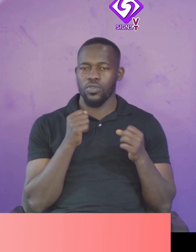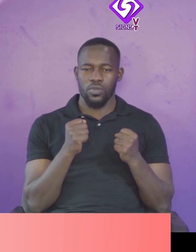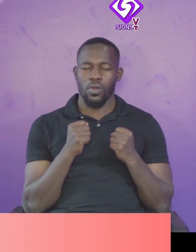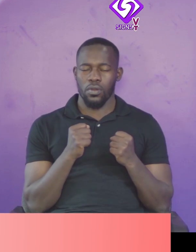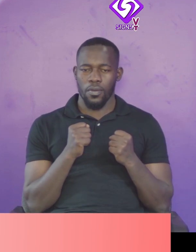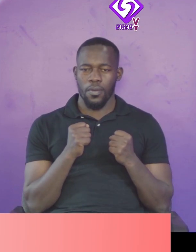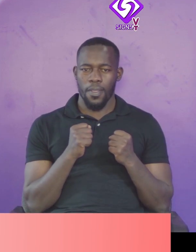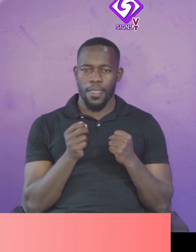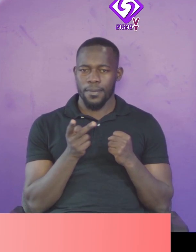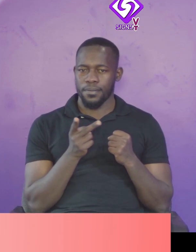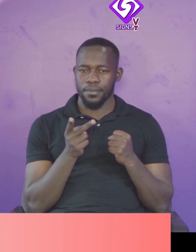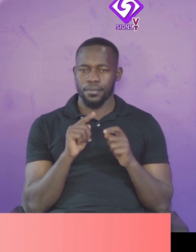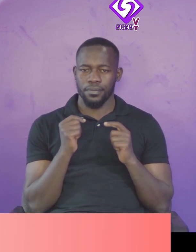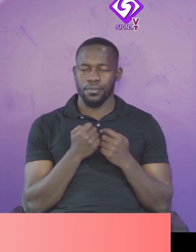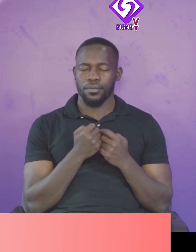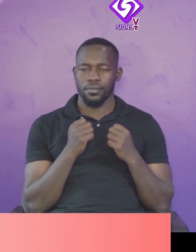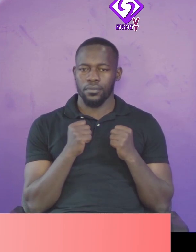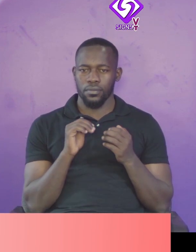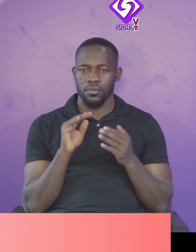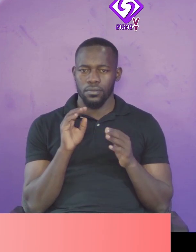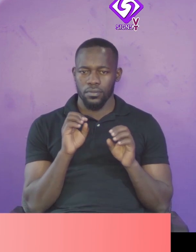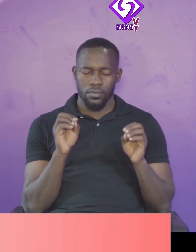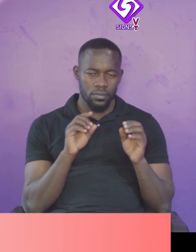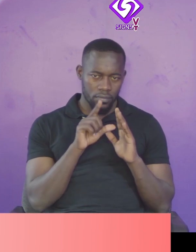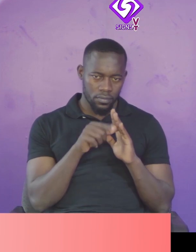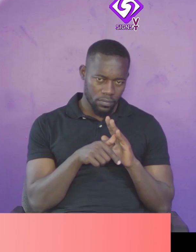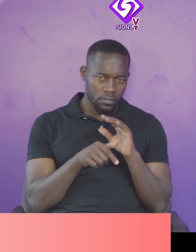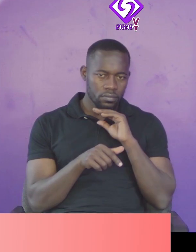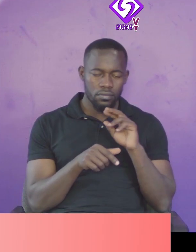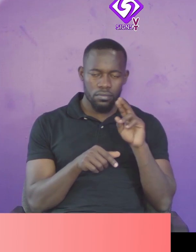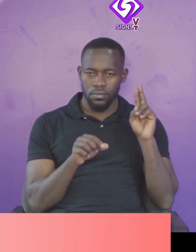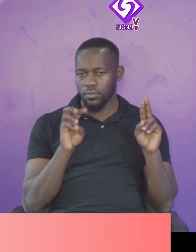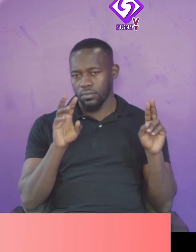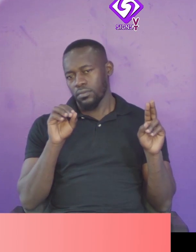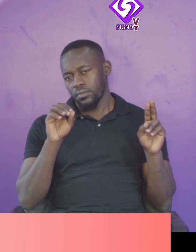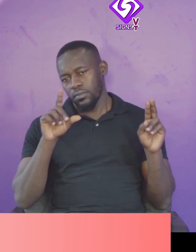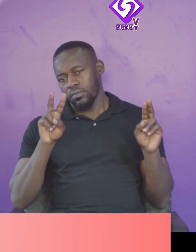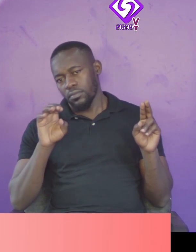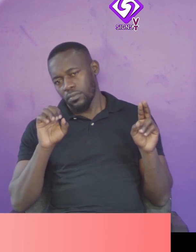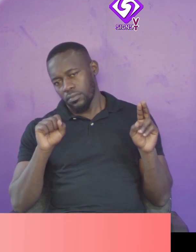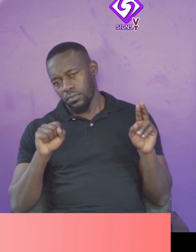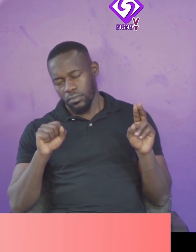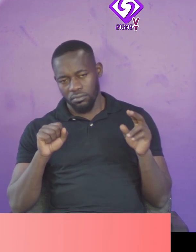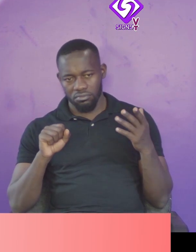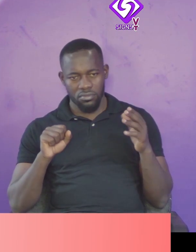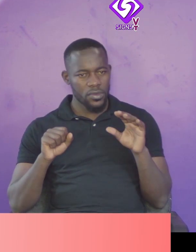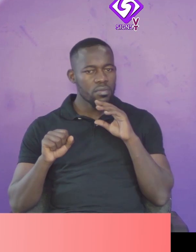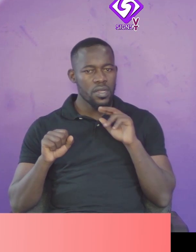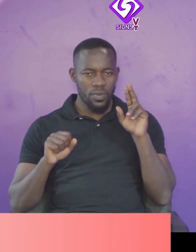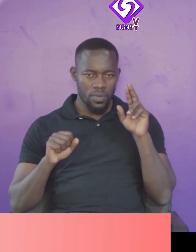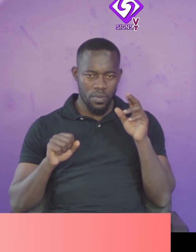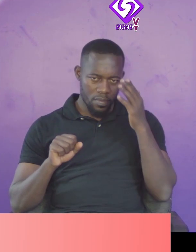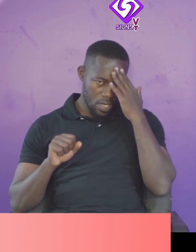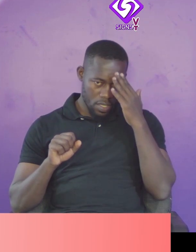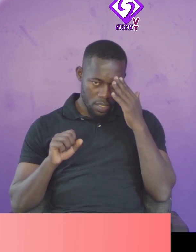after that game, they are going to face Wolves. So that is a win to them on 8th. That is on Monday. Yeah.